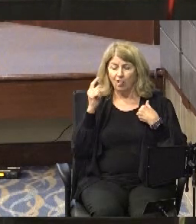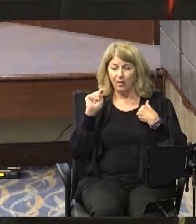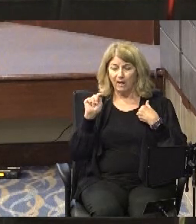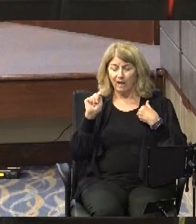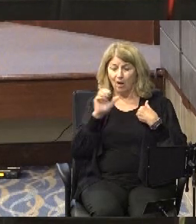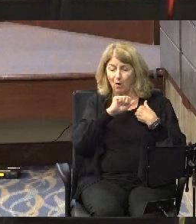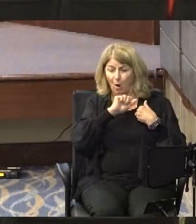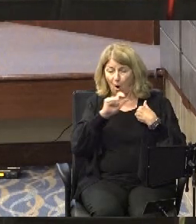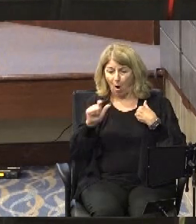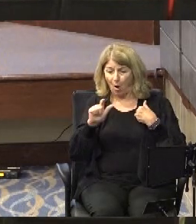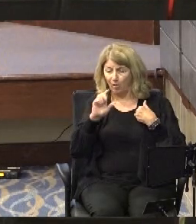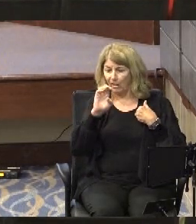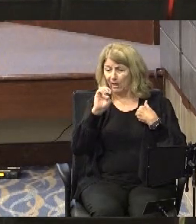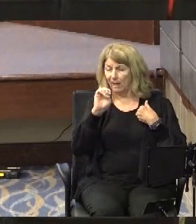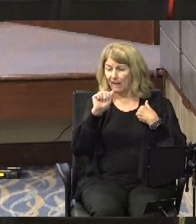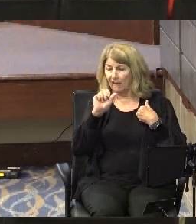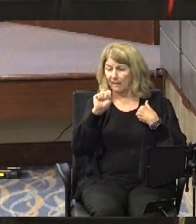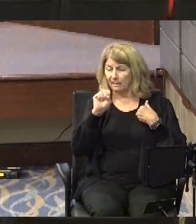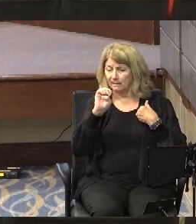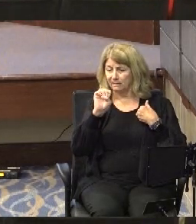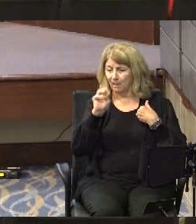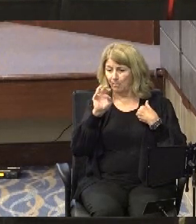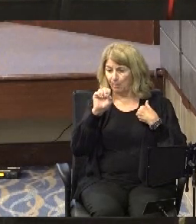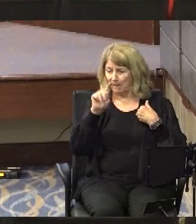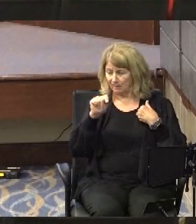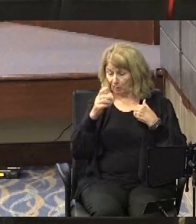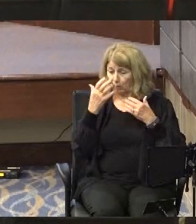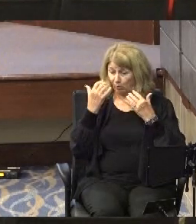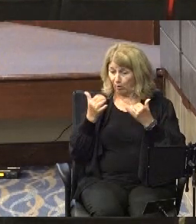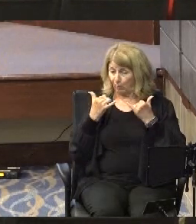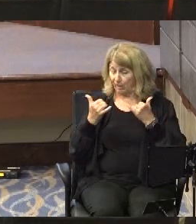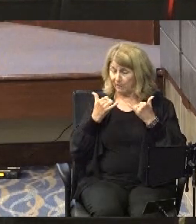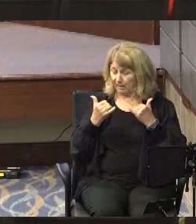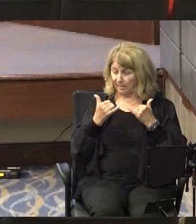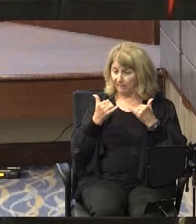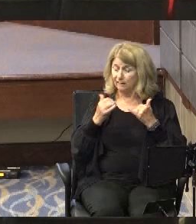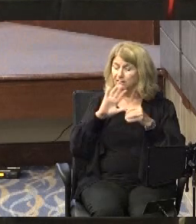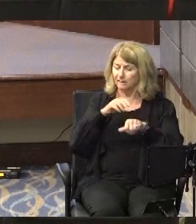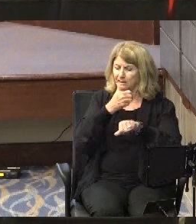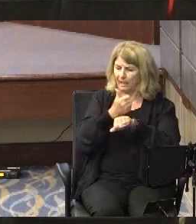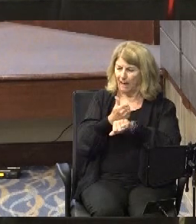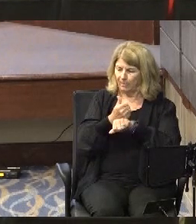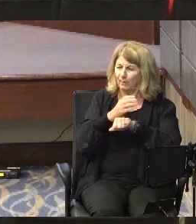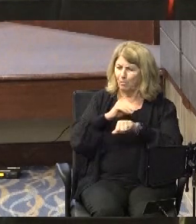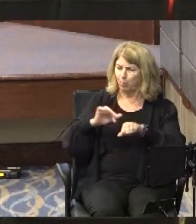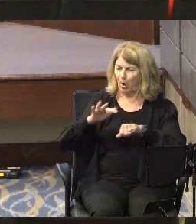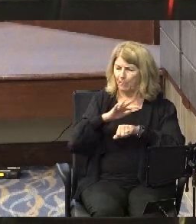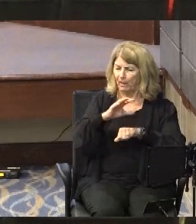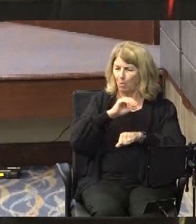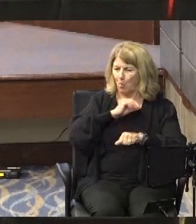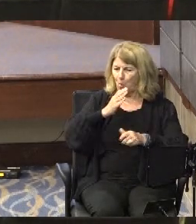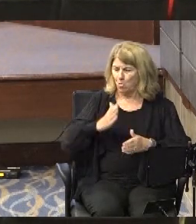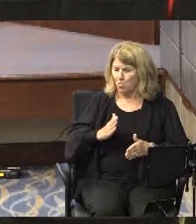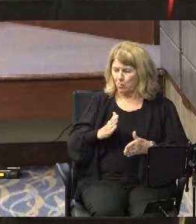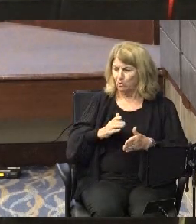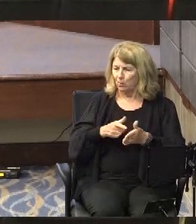all the easements are currently in place, and the property owners adjacent or within the required